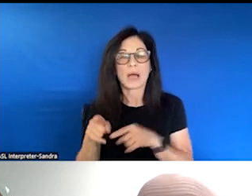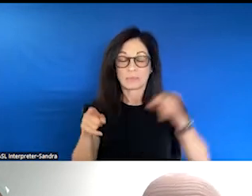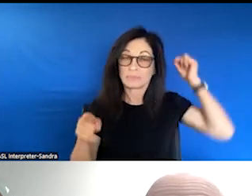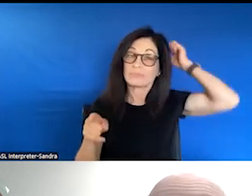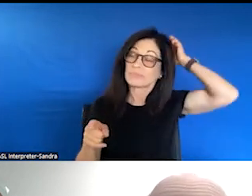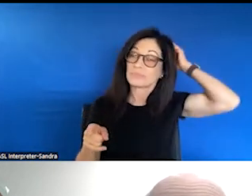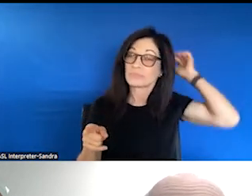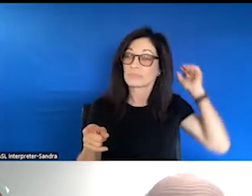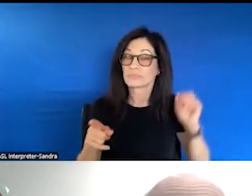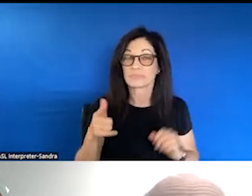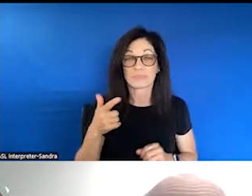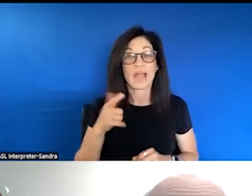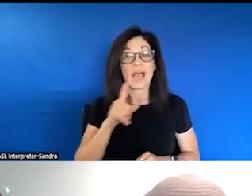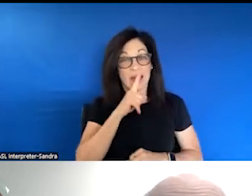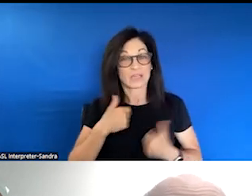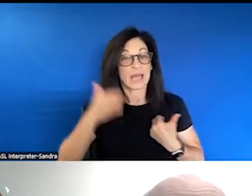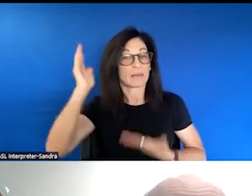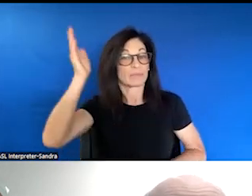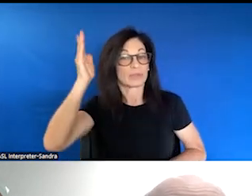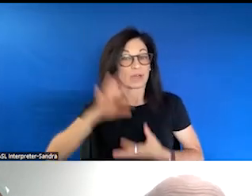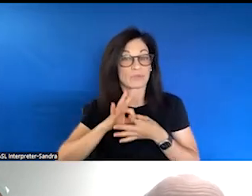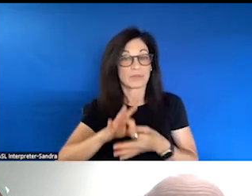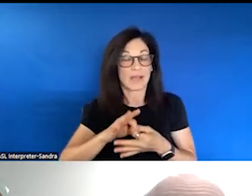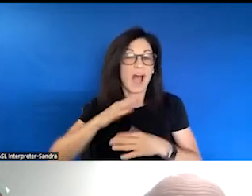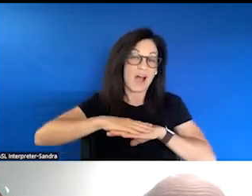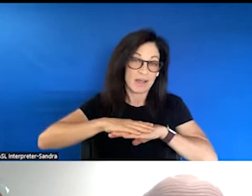actually gave a presentation on the Crisis Jam